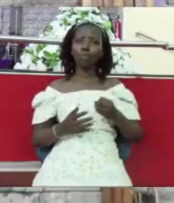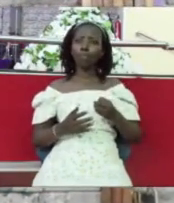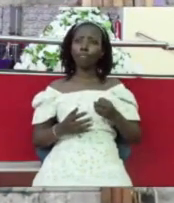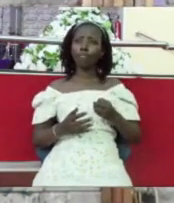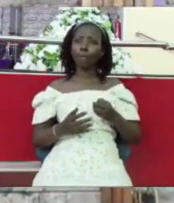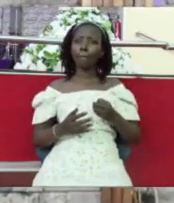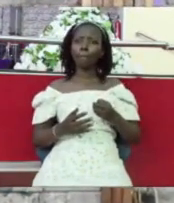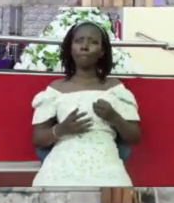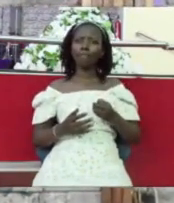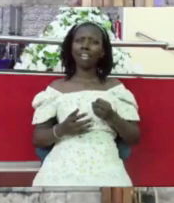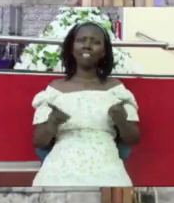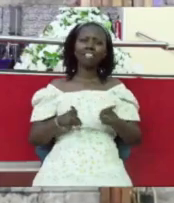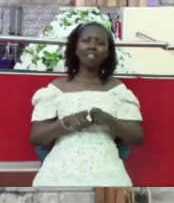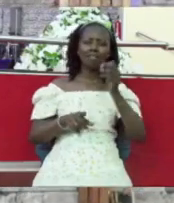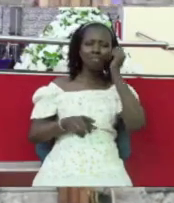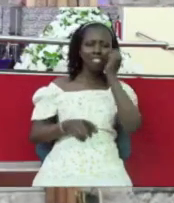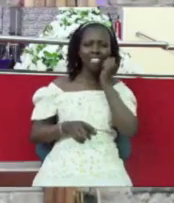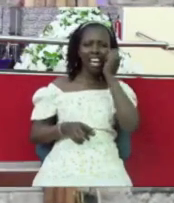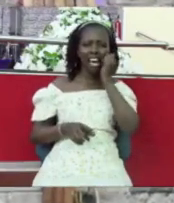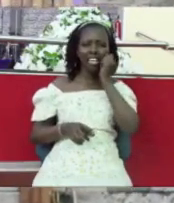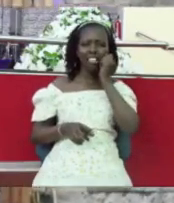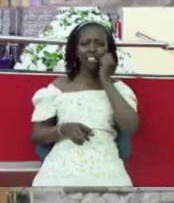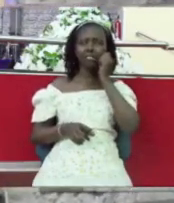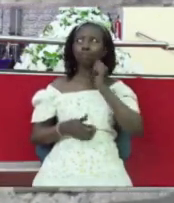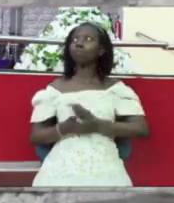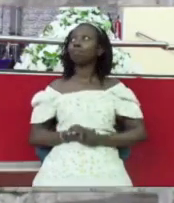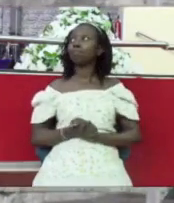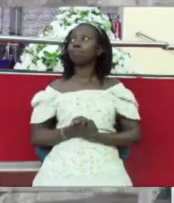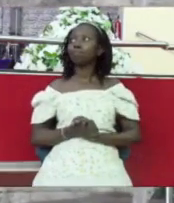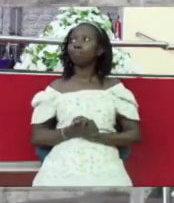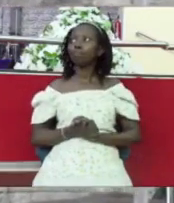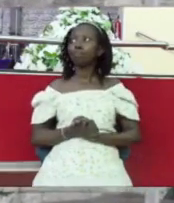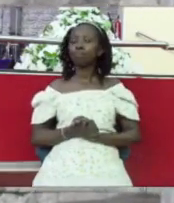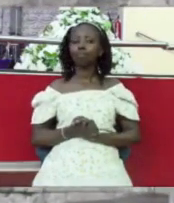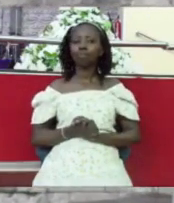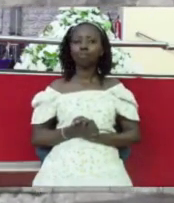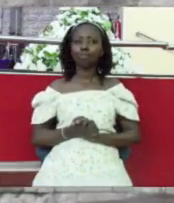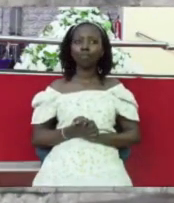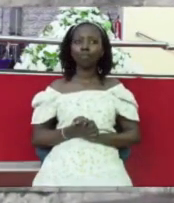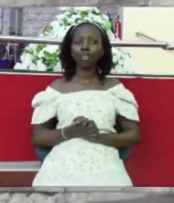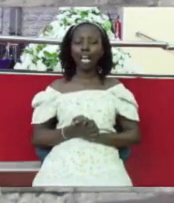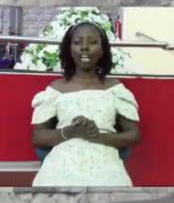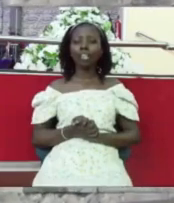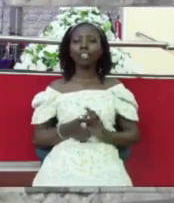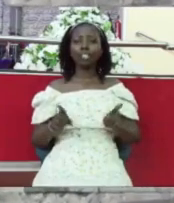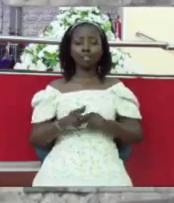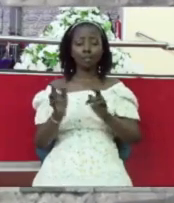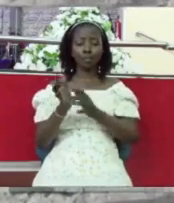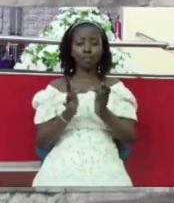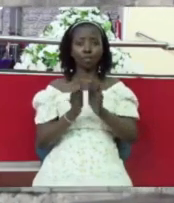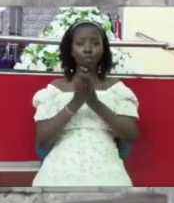miss that place. Ni kama tunatamani na tunasikia hamu ya kurudi pale. And suddenly scriptures would record